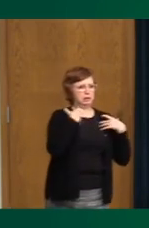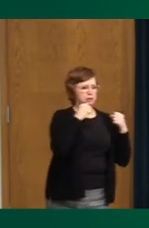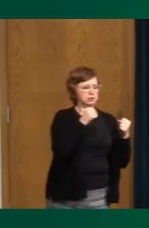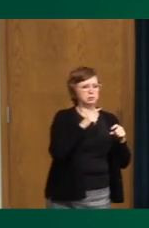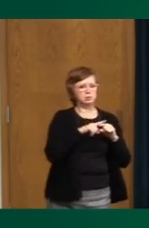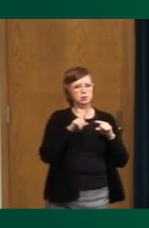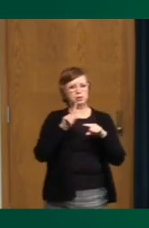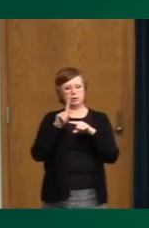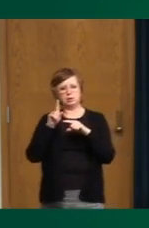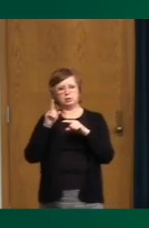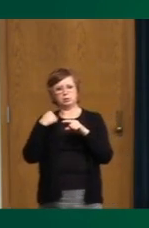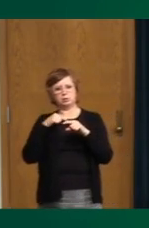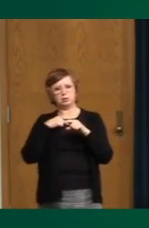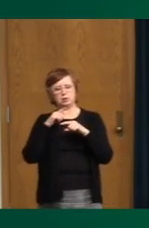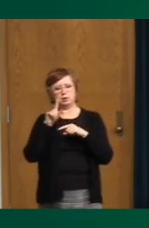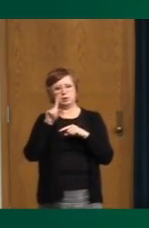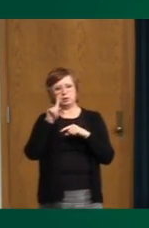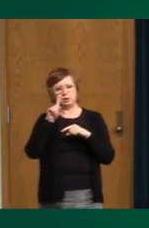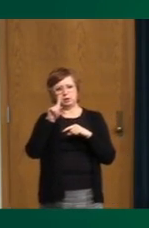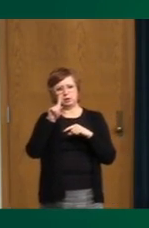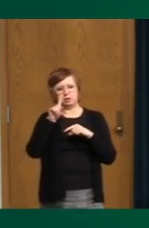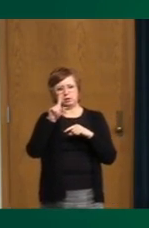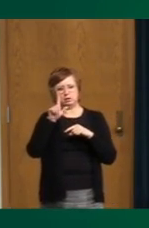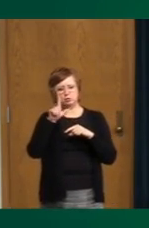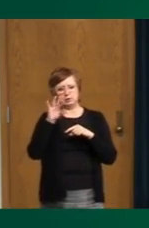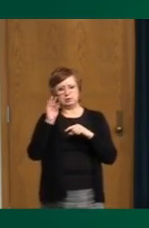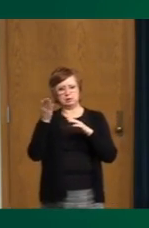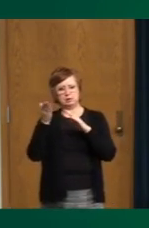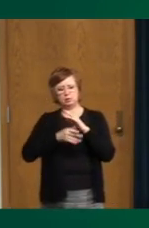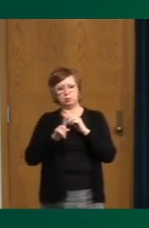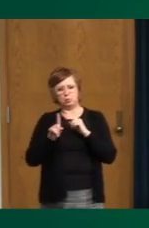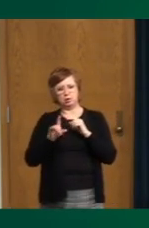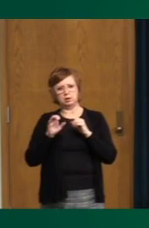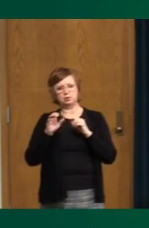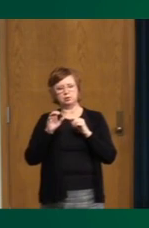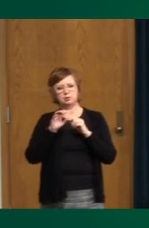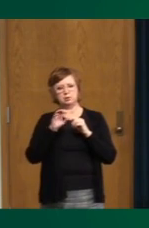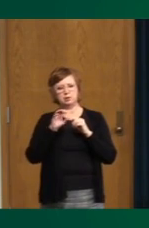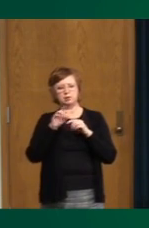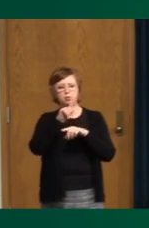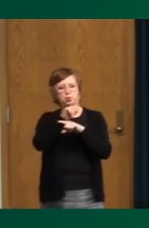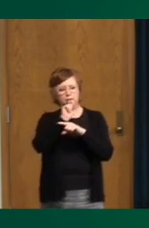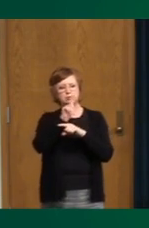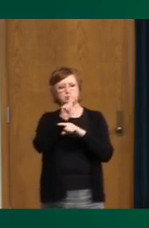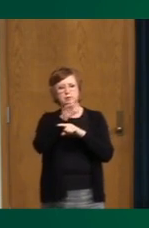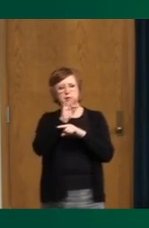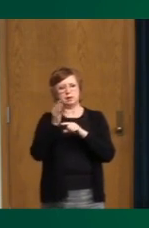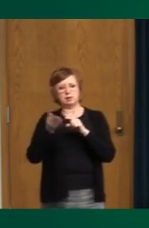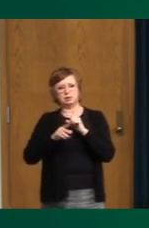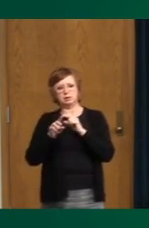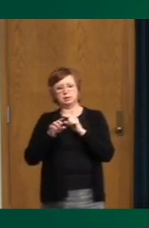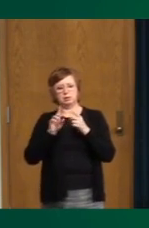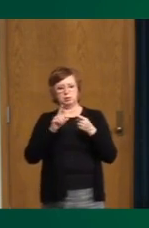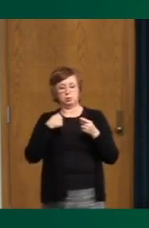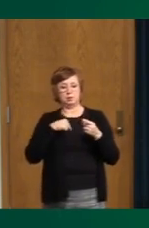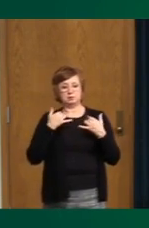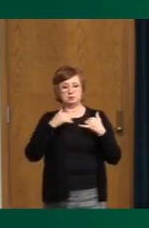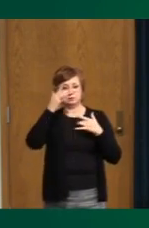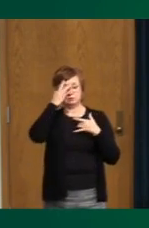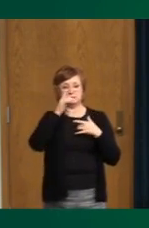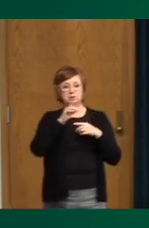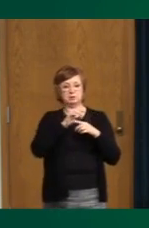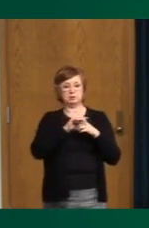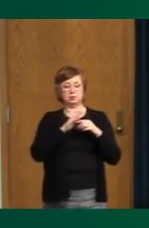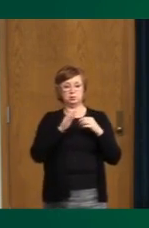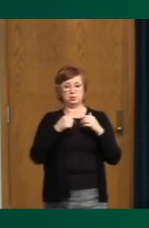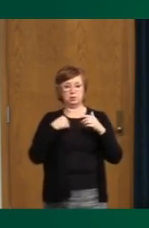per 100,000. So that's also important because the active case number, and actually our active case numbers right now are third highest in Canada. We were